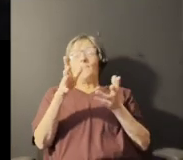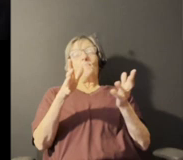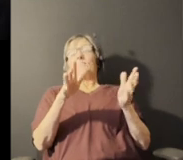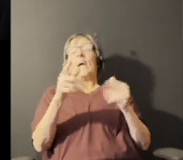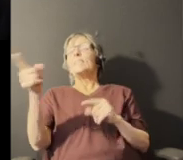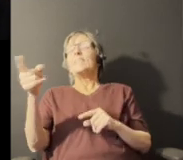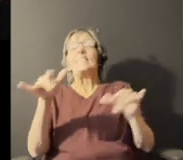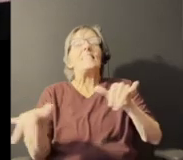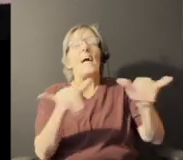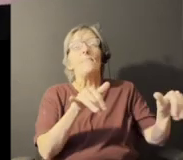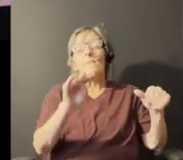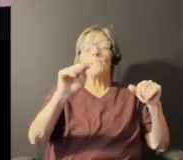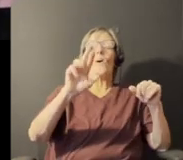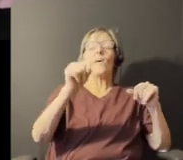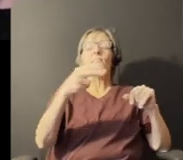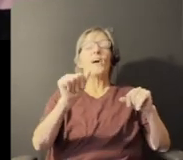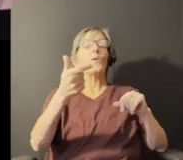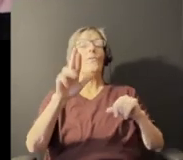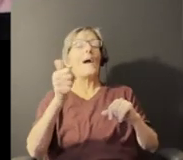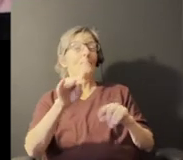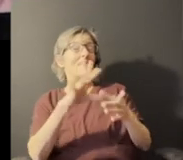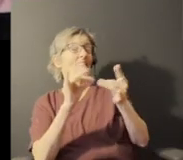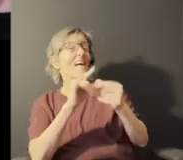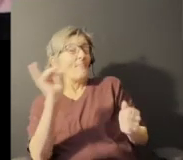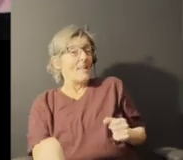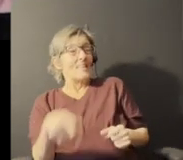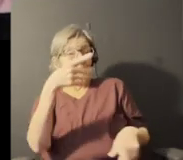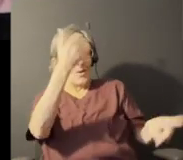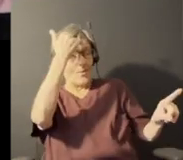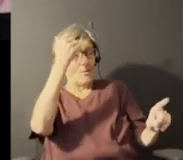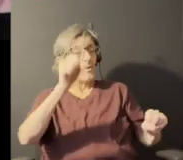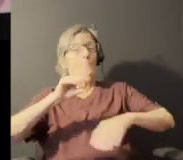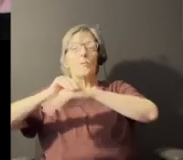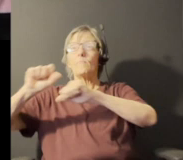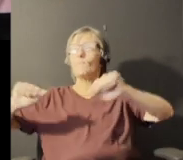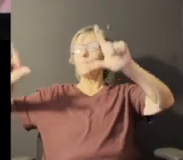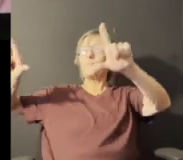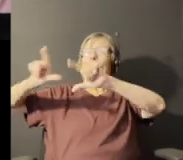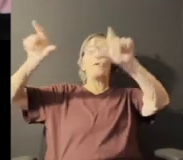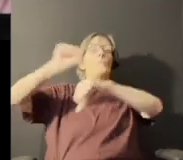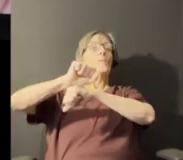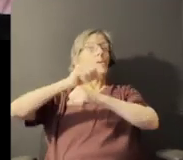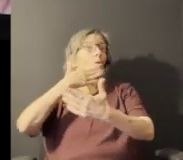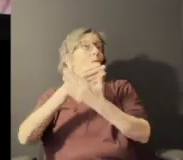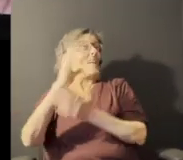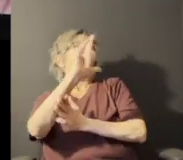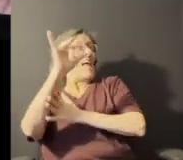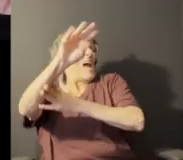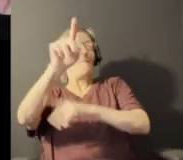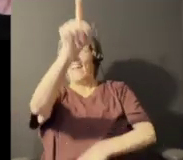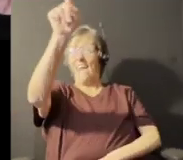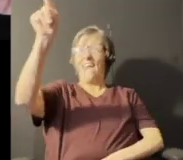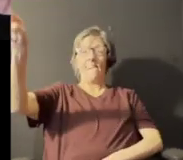There's a saying, from Martha Graham about that, that somebody that she had known was putting up work that didn't, got really good